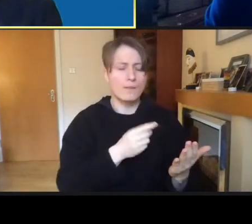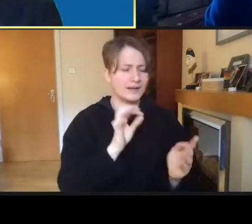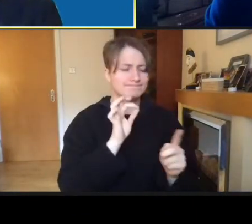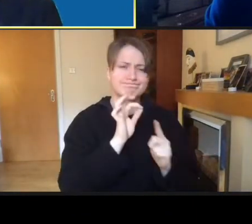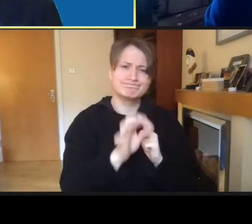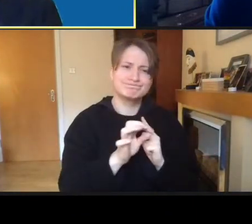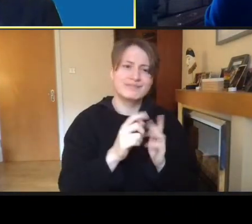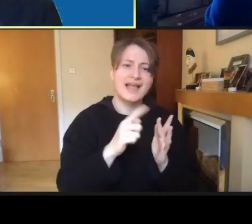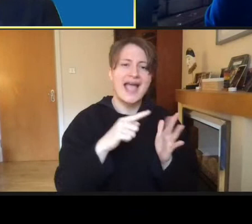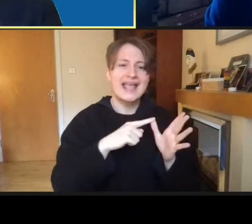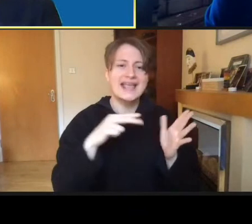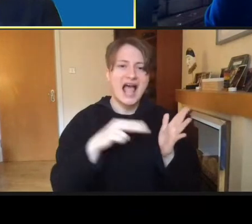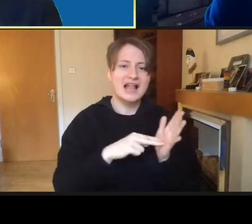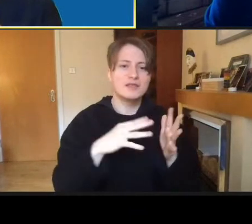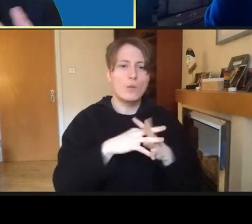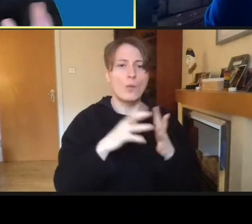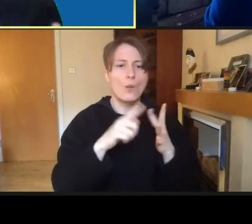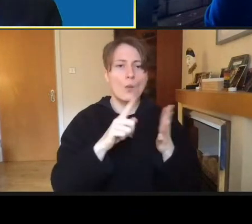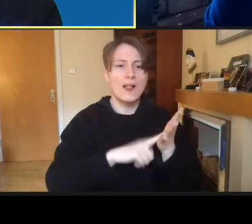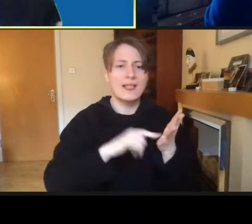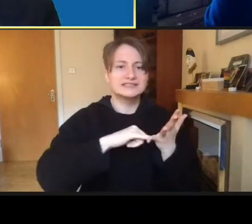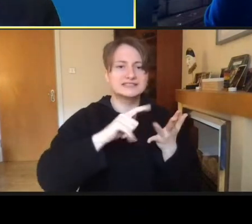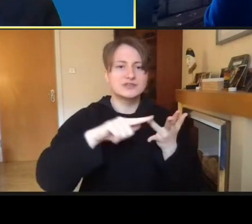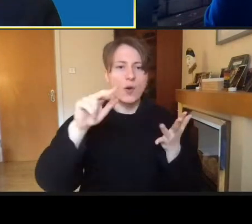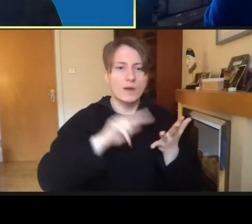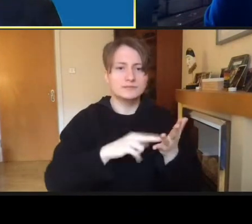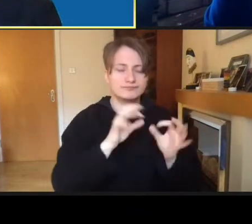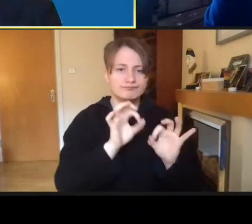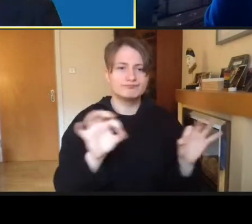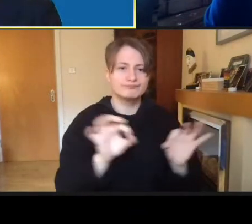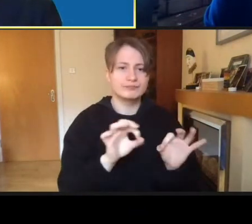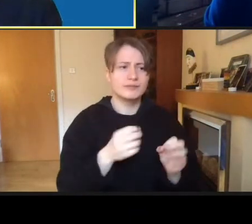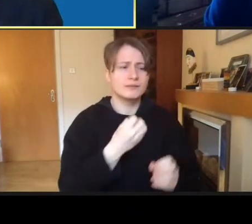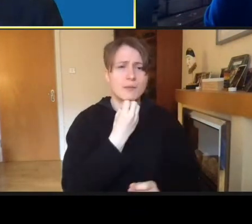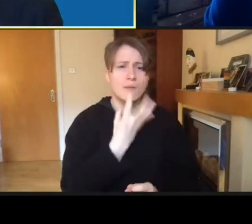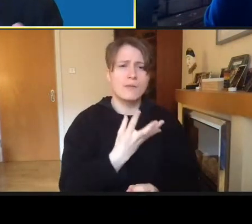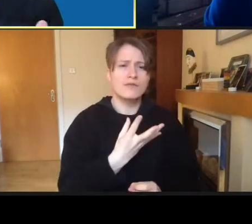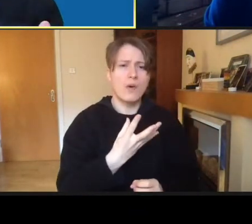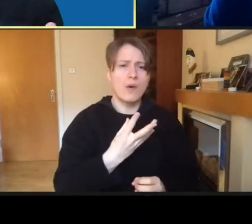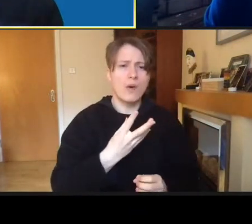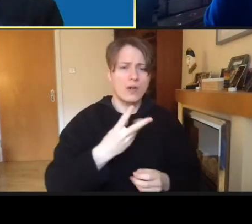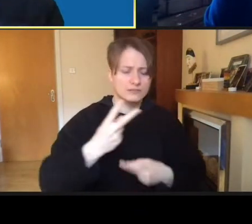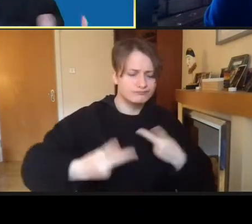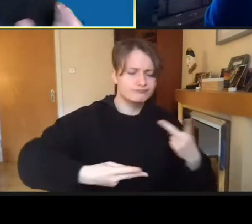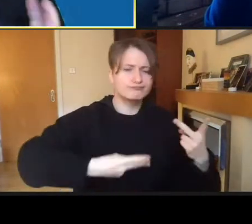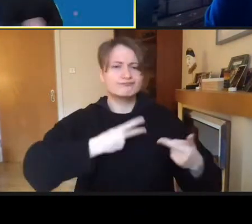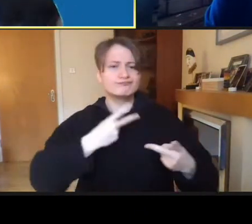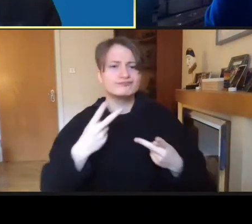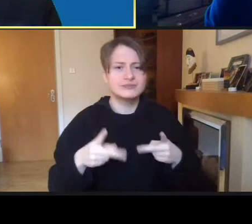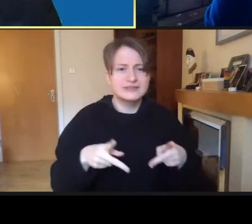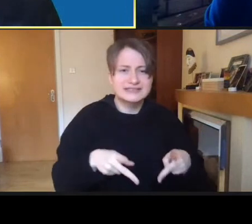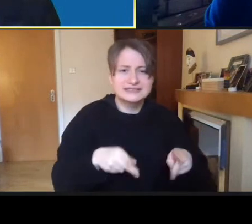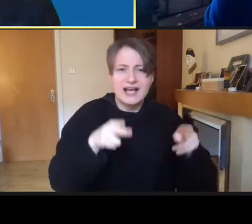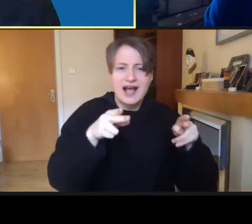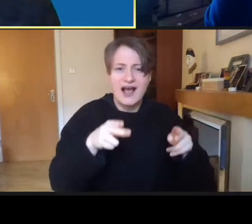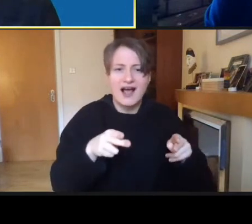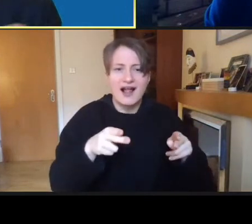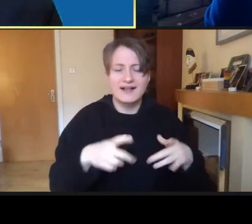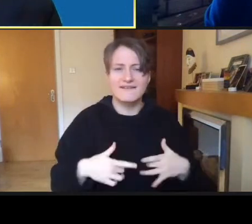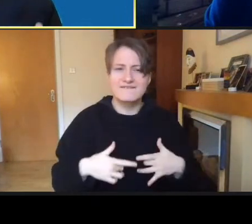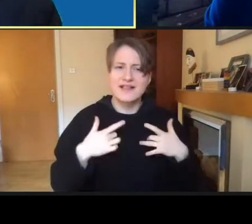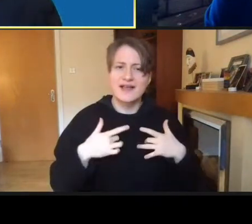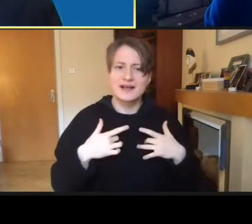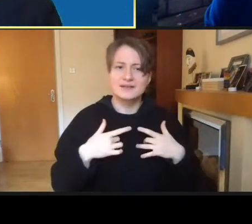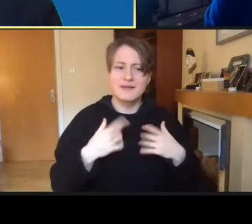Wilson piece, there were some beautiful lyrical passages. And then all of a sudden you get these